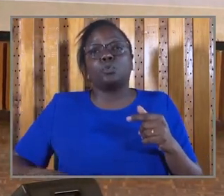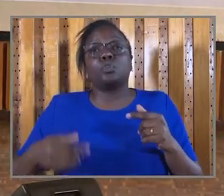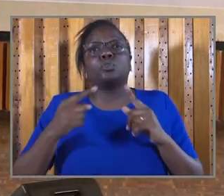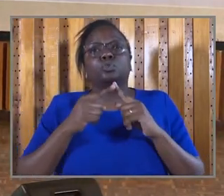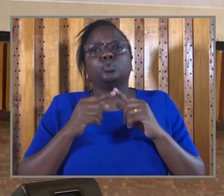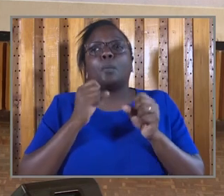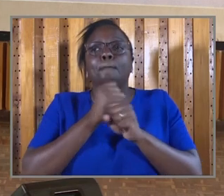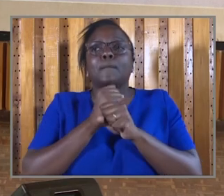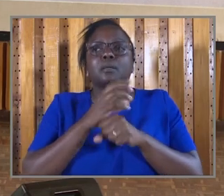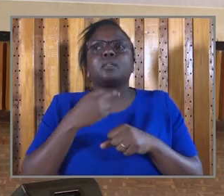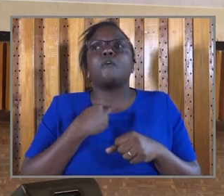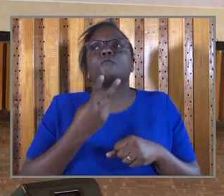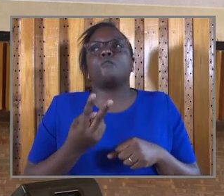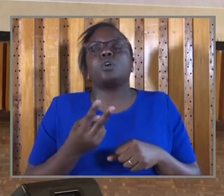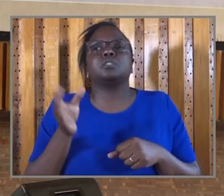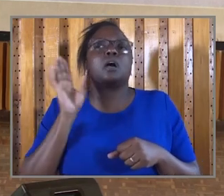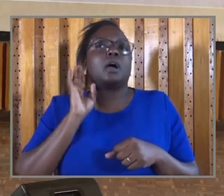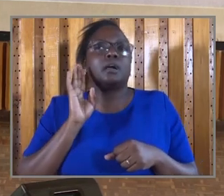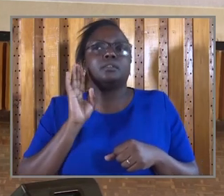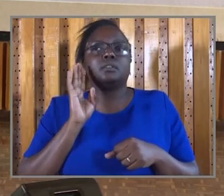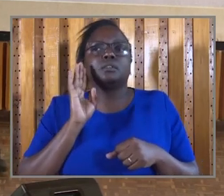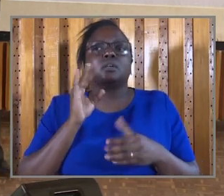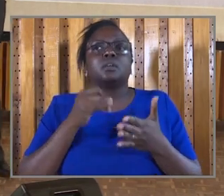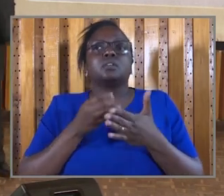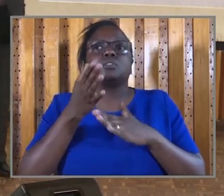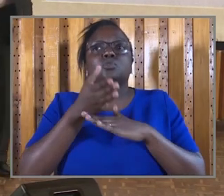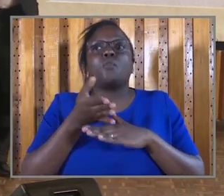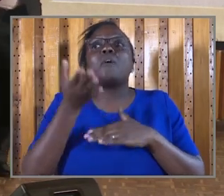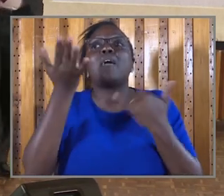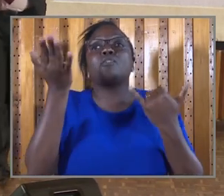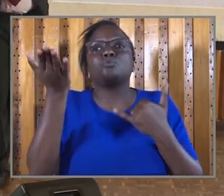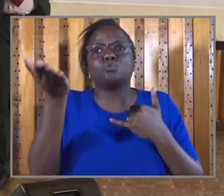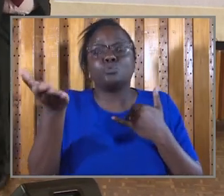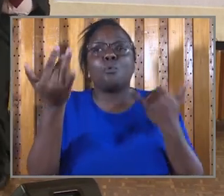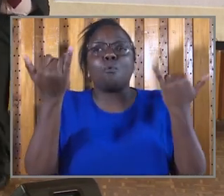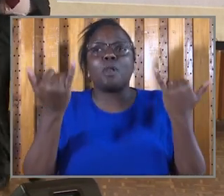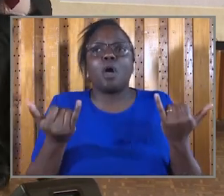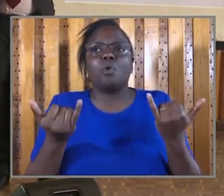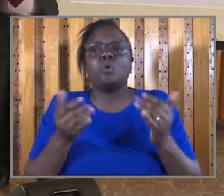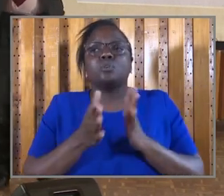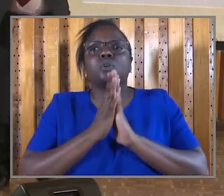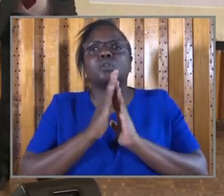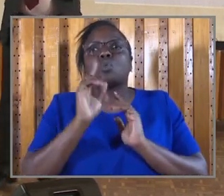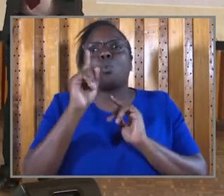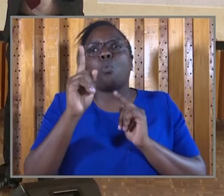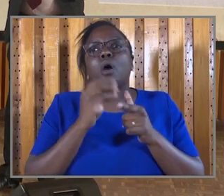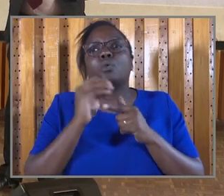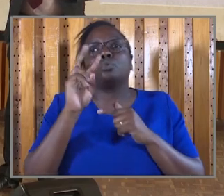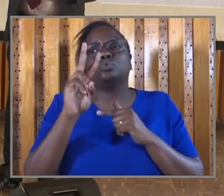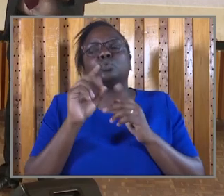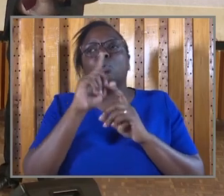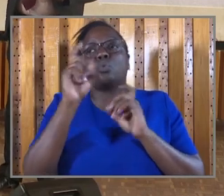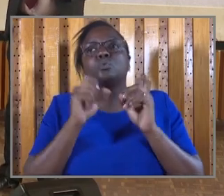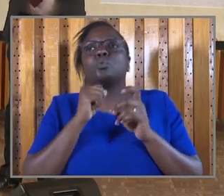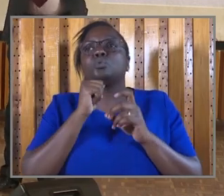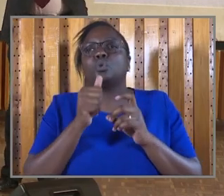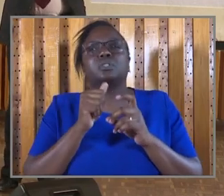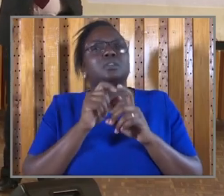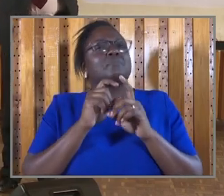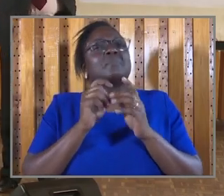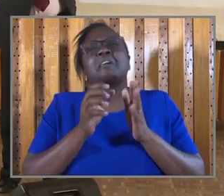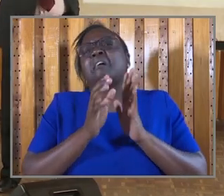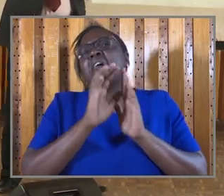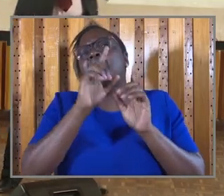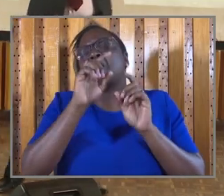this important issue of climate change. So it's over to you, the youth, now to ask one or two questions. We are not going to ask